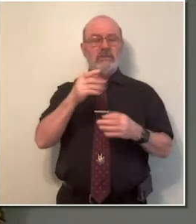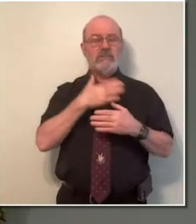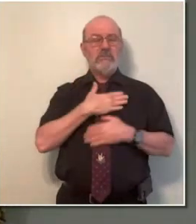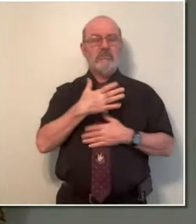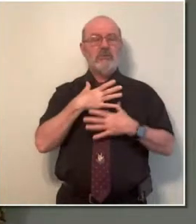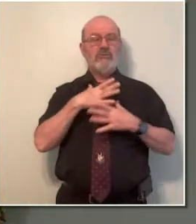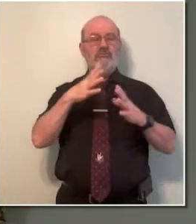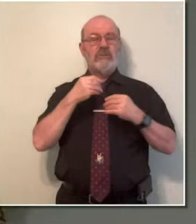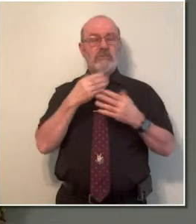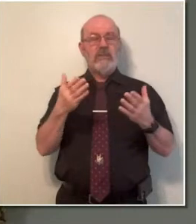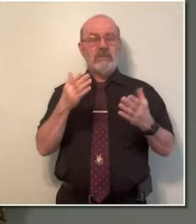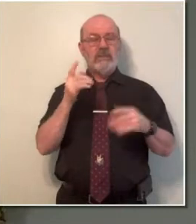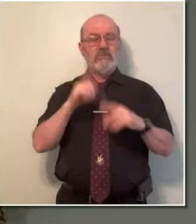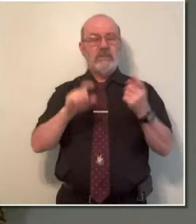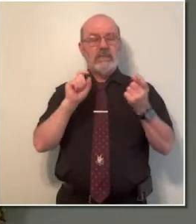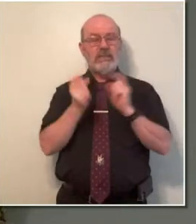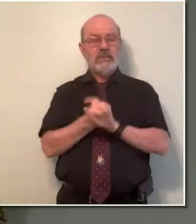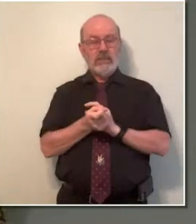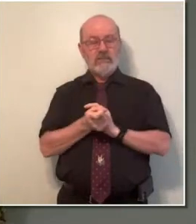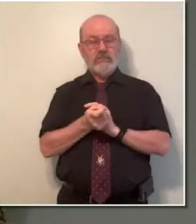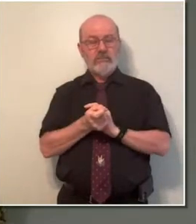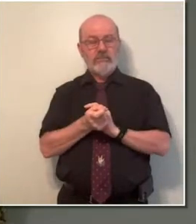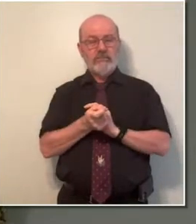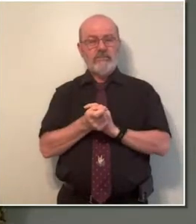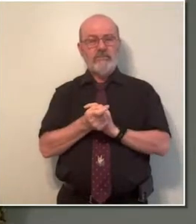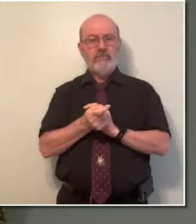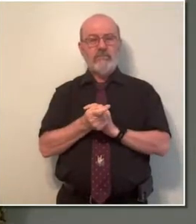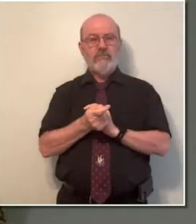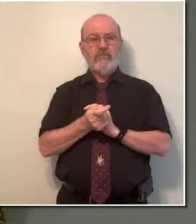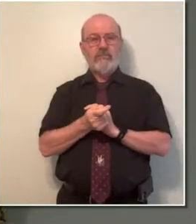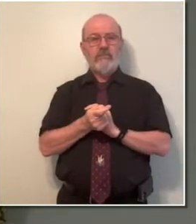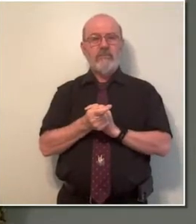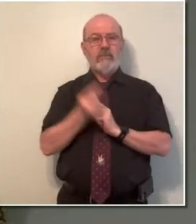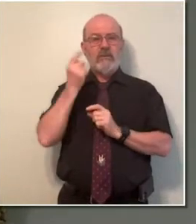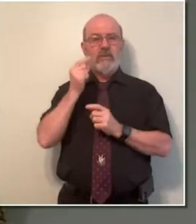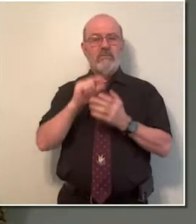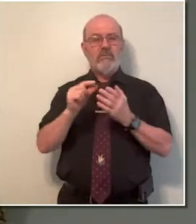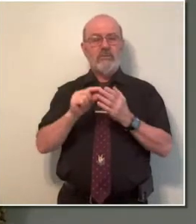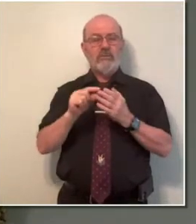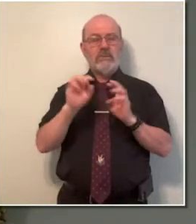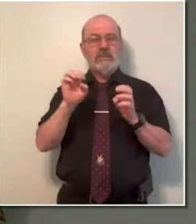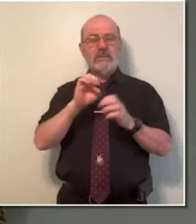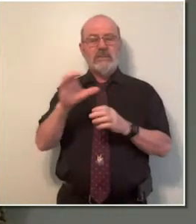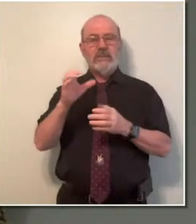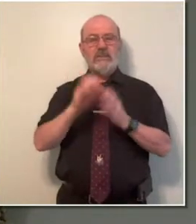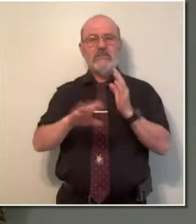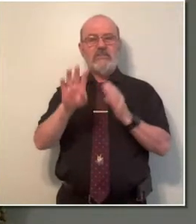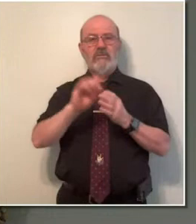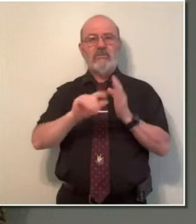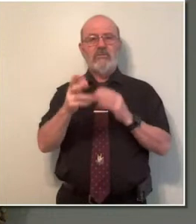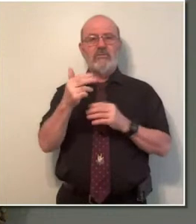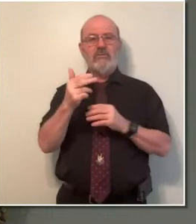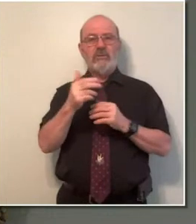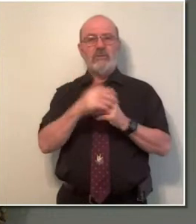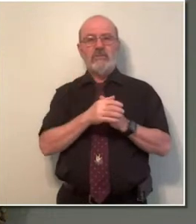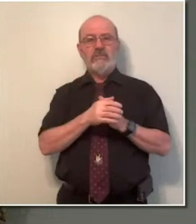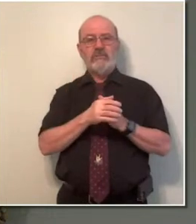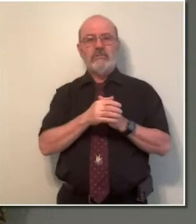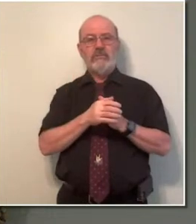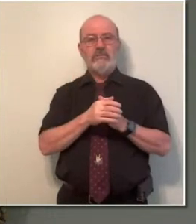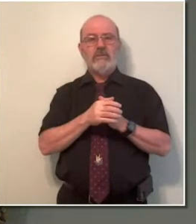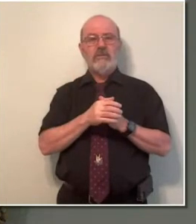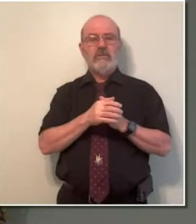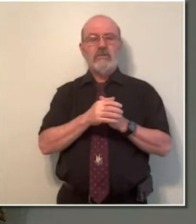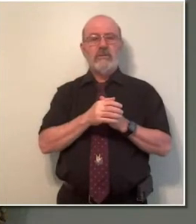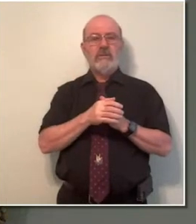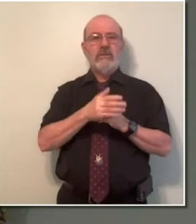that we cannot change. Makes me think of that verse in Ecclesiastes chapter 4 down in verse 13. I guess we could have read the whole chapter. Verse